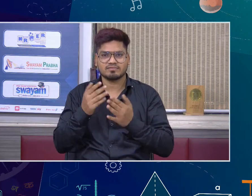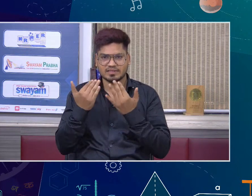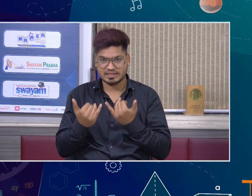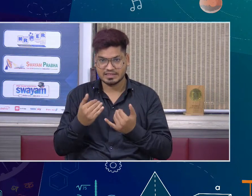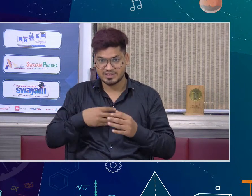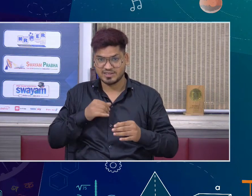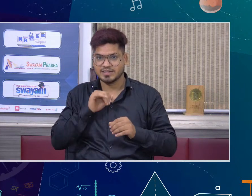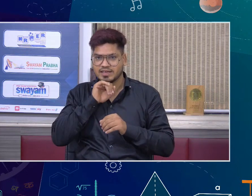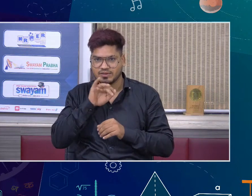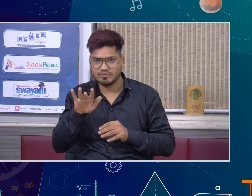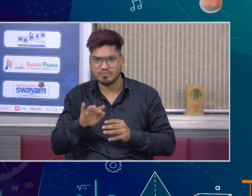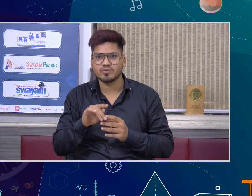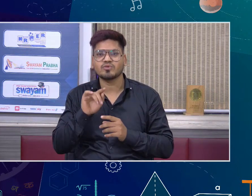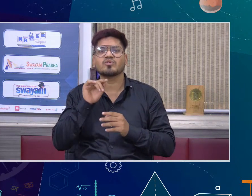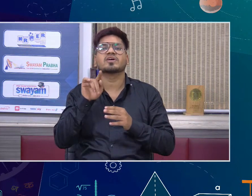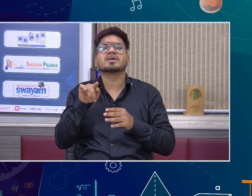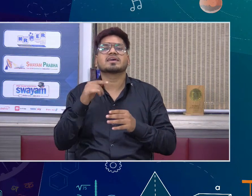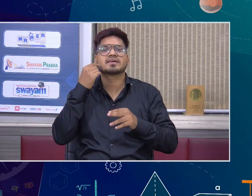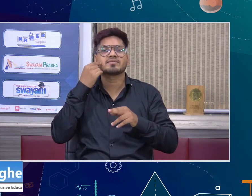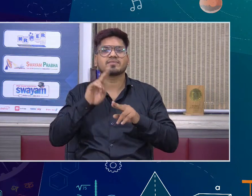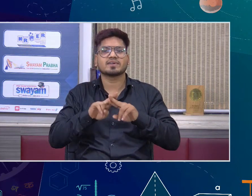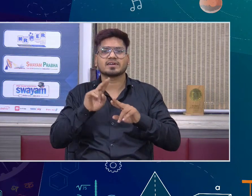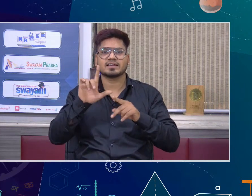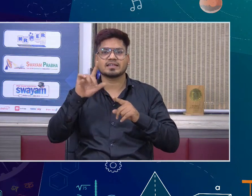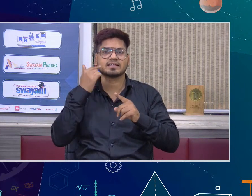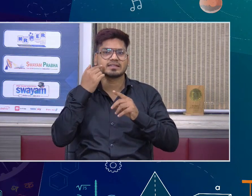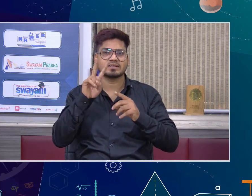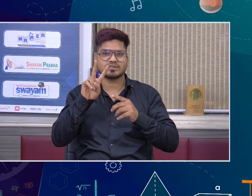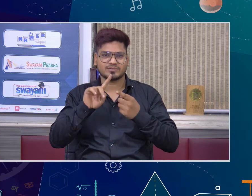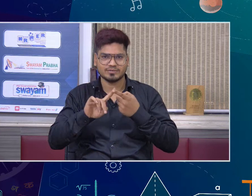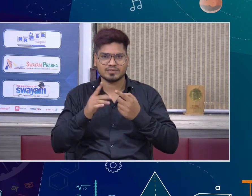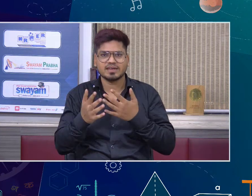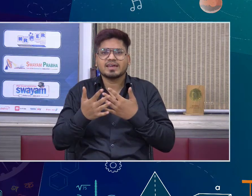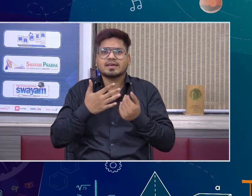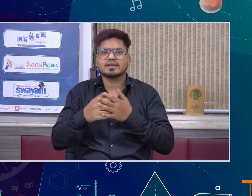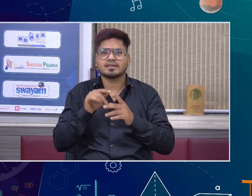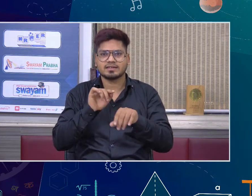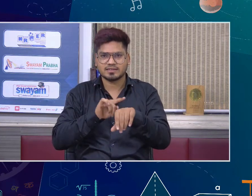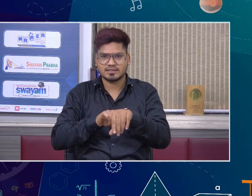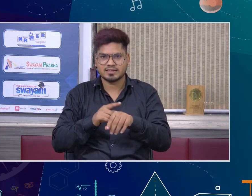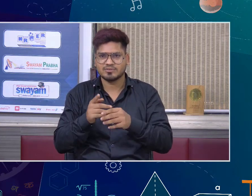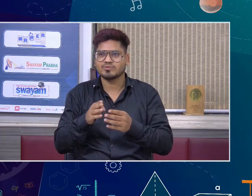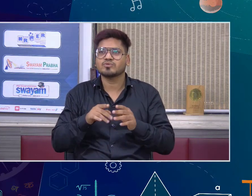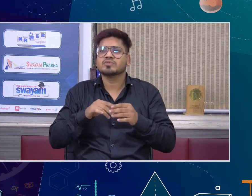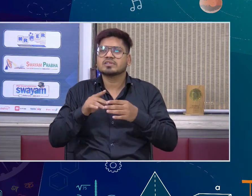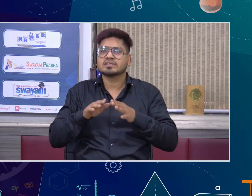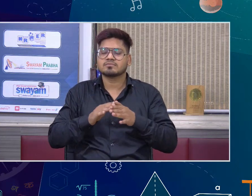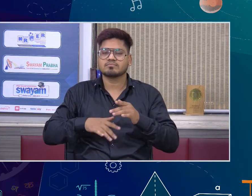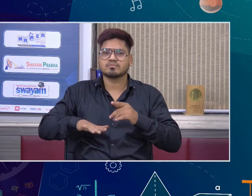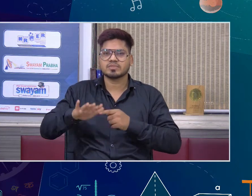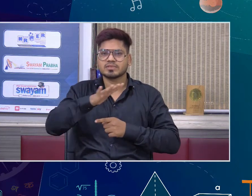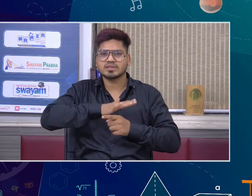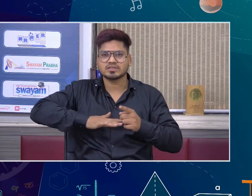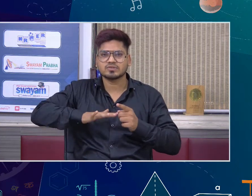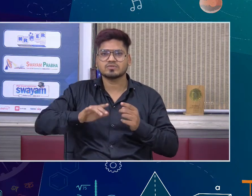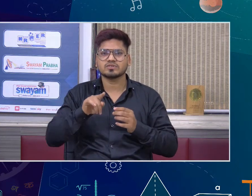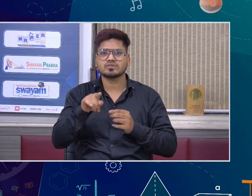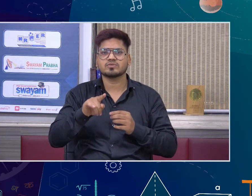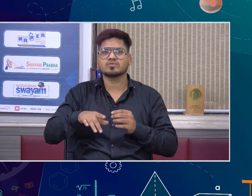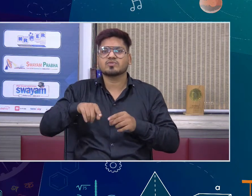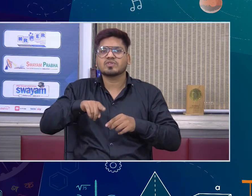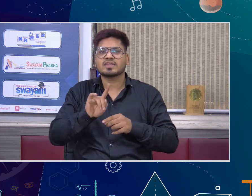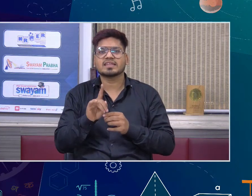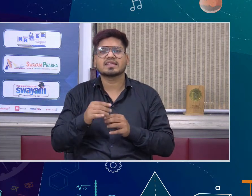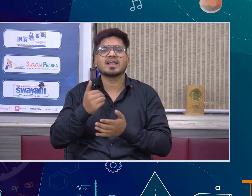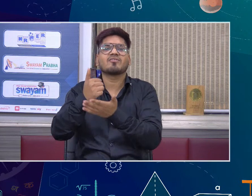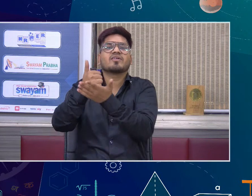thing, that in our life, if we are facing any kind of in a difficult situation, firstly, what we'll do, we'll ask help